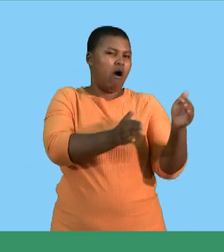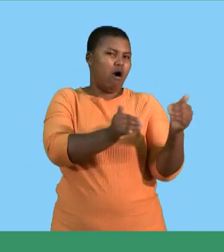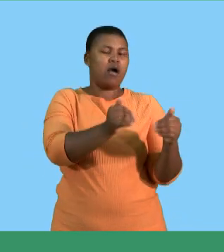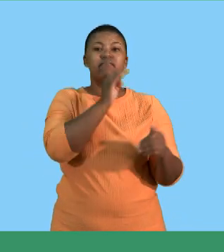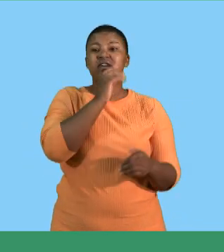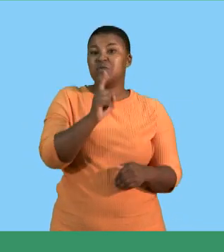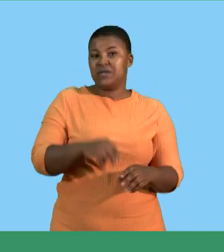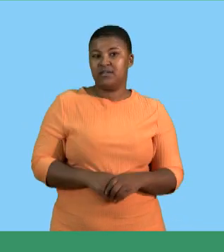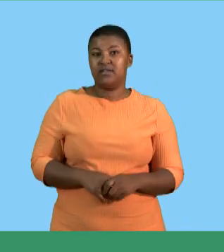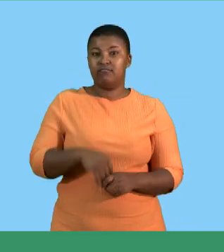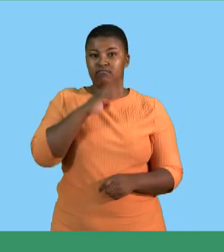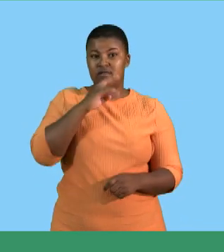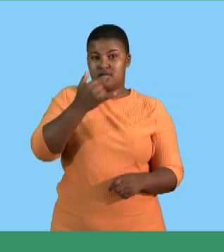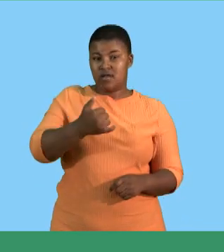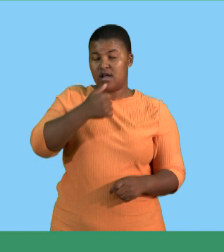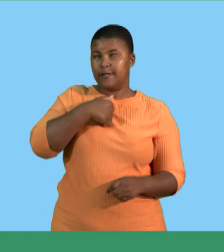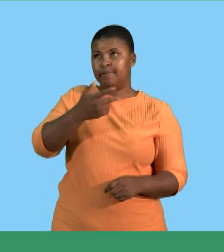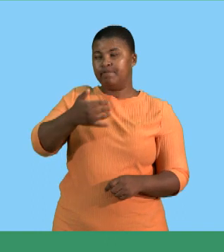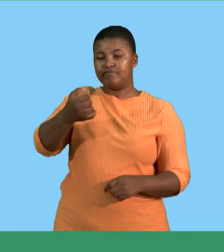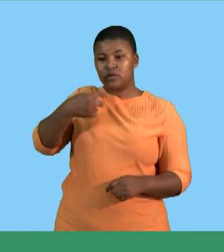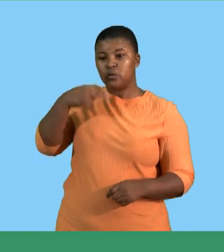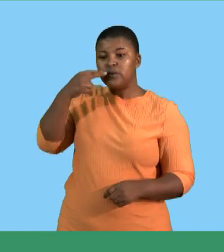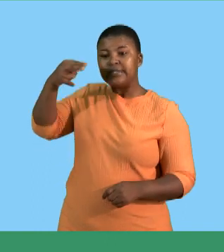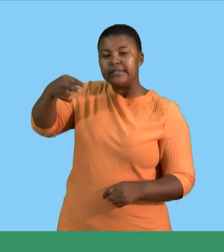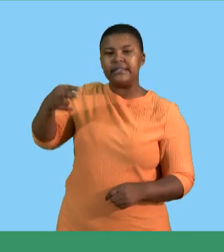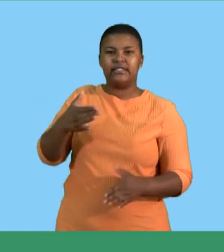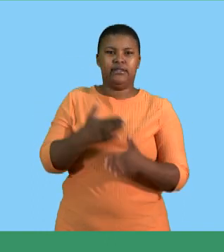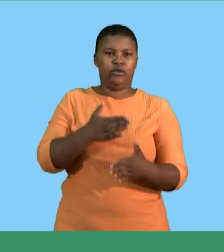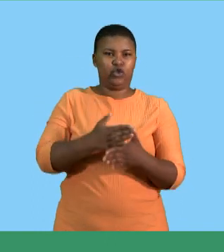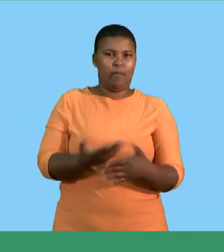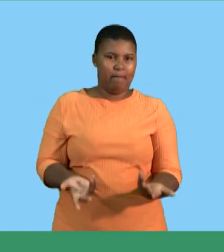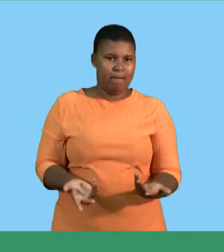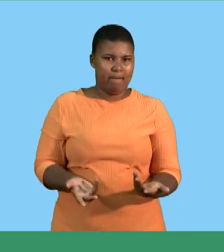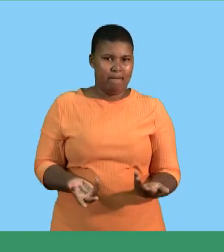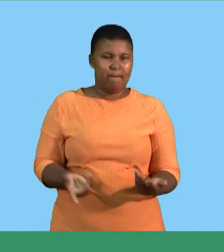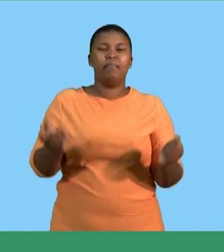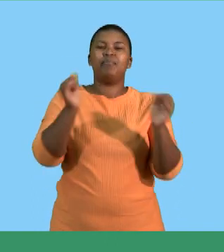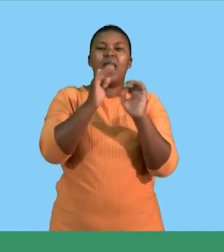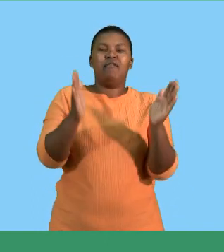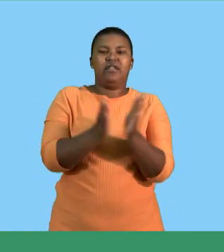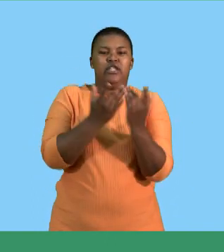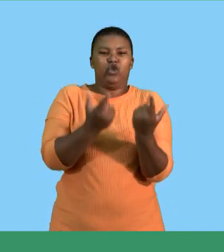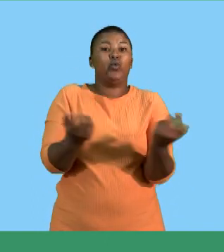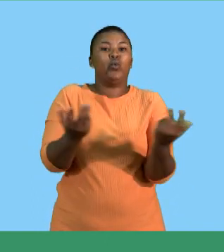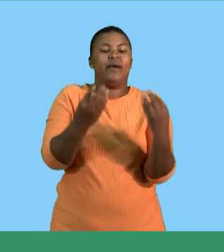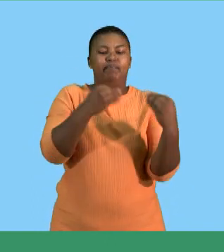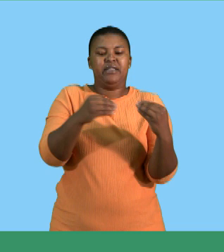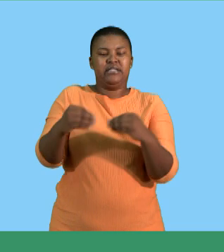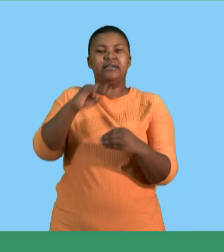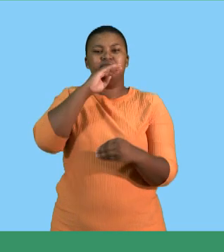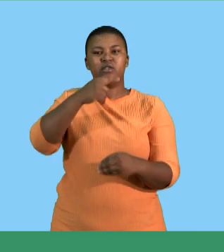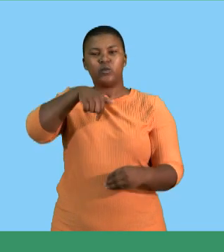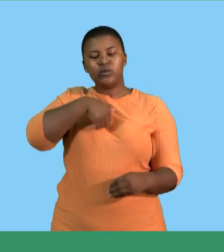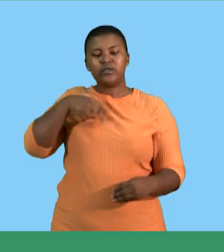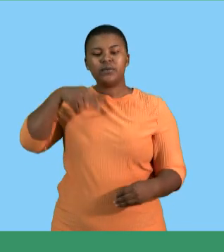tasks. So quality management means we are overseeing the tasks, everything that is done in the